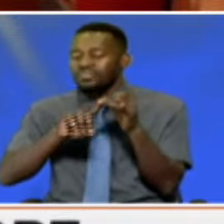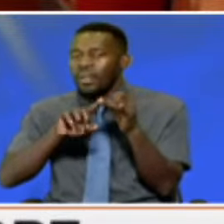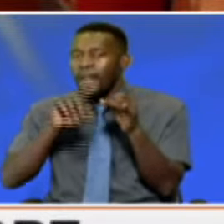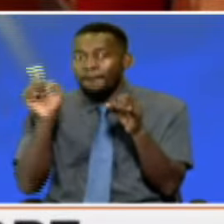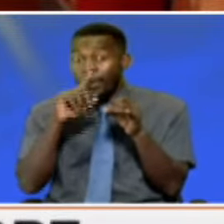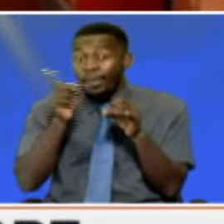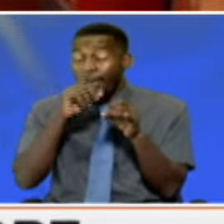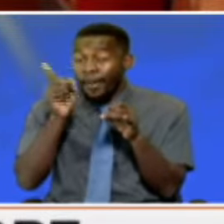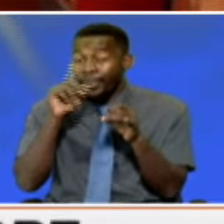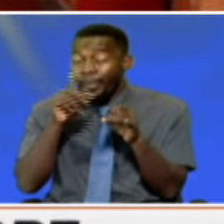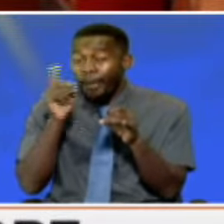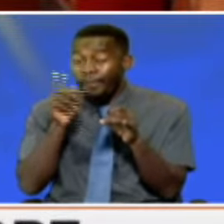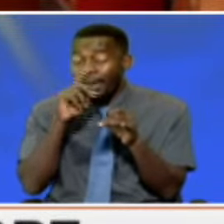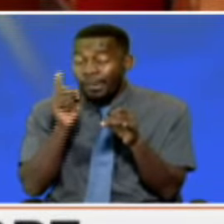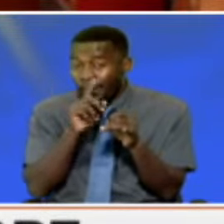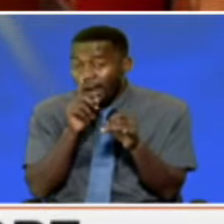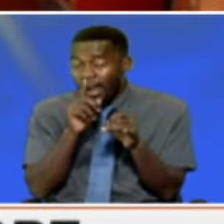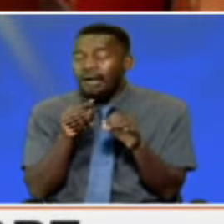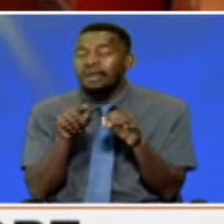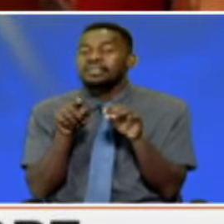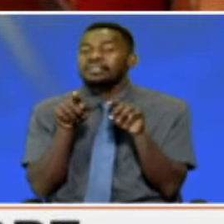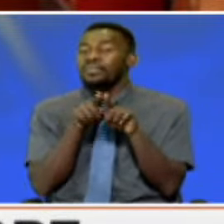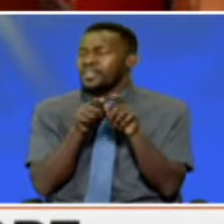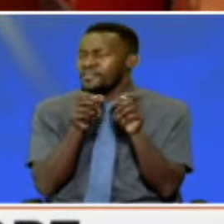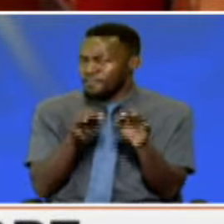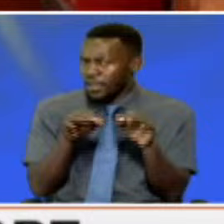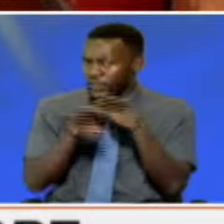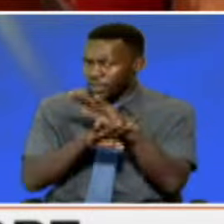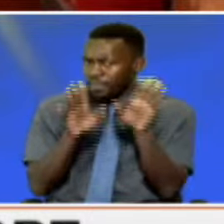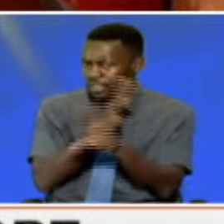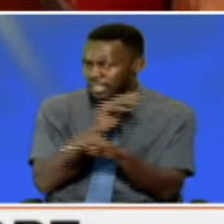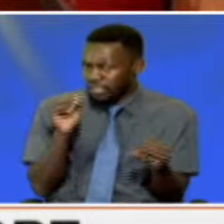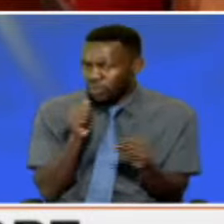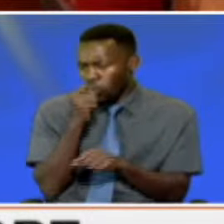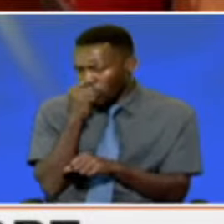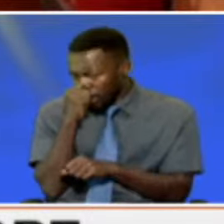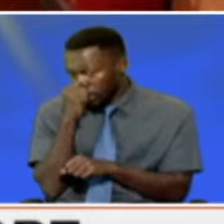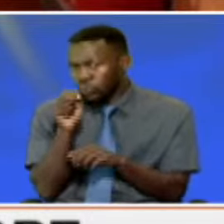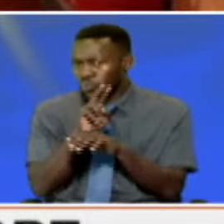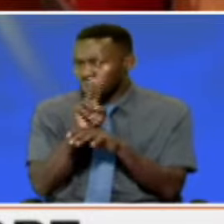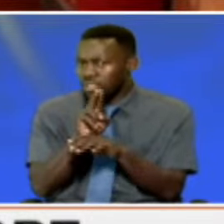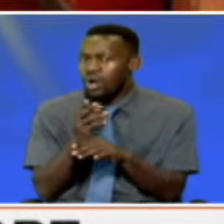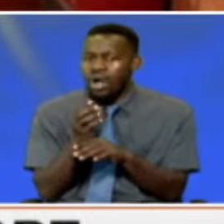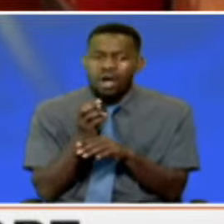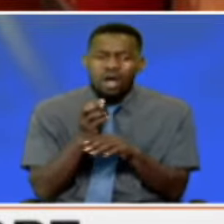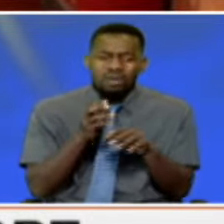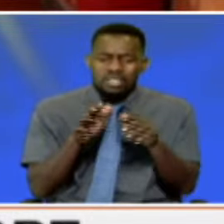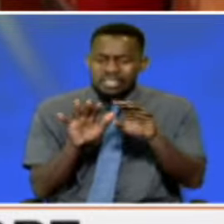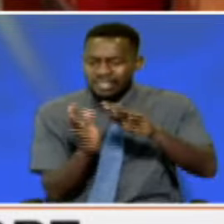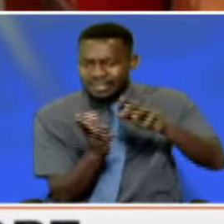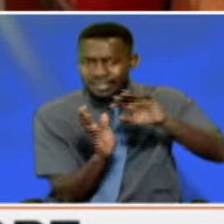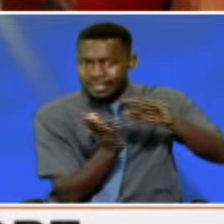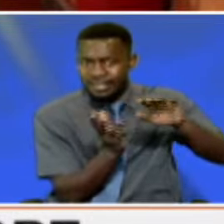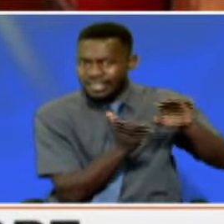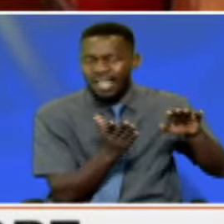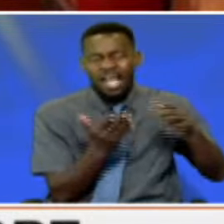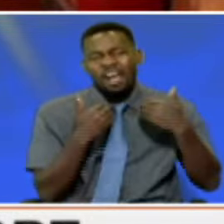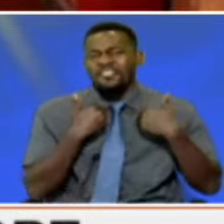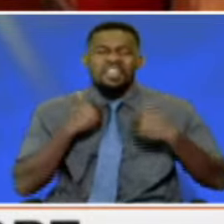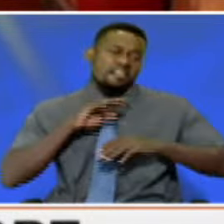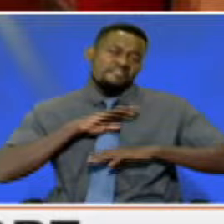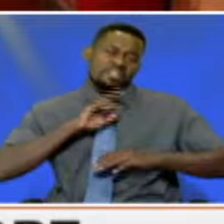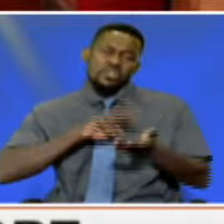helicopters, and even if the Deputy President opted to travel by sea, there are adequate resources for him to travel by